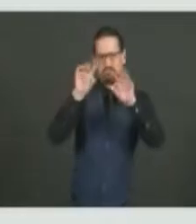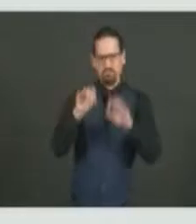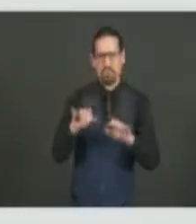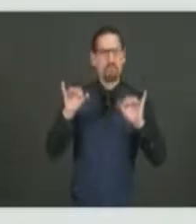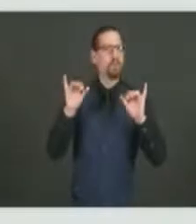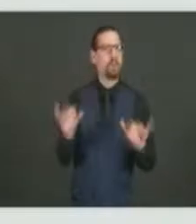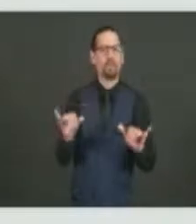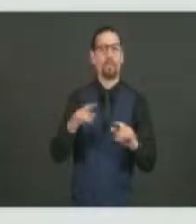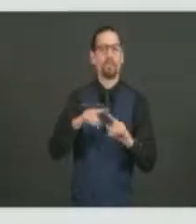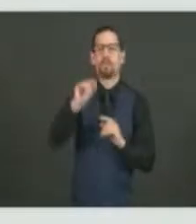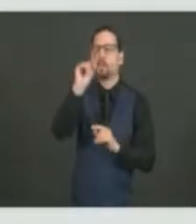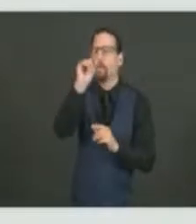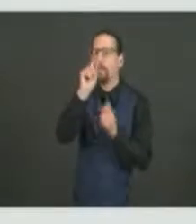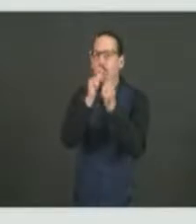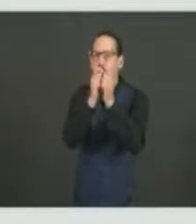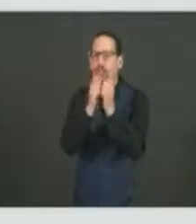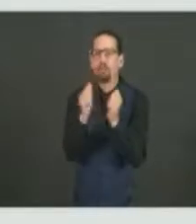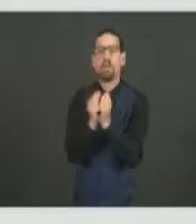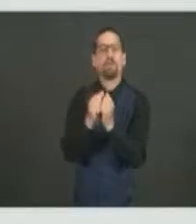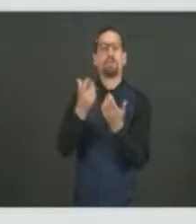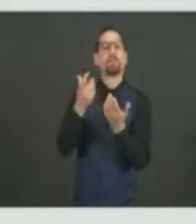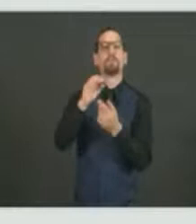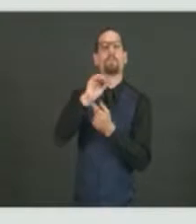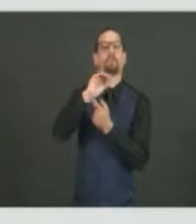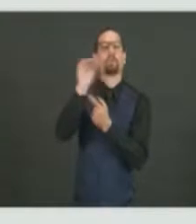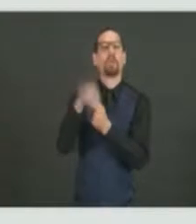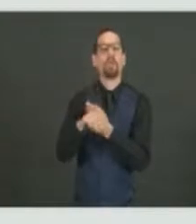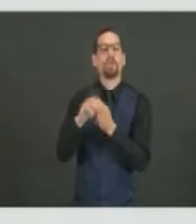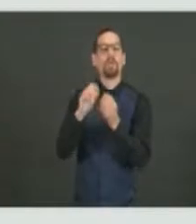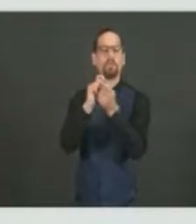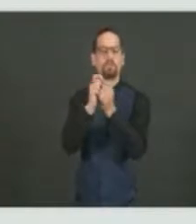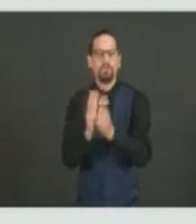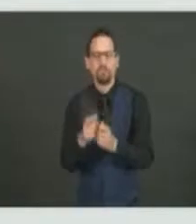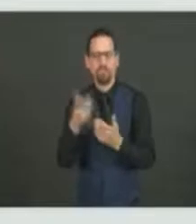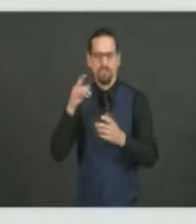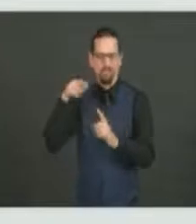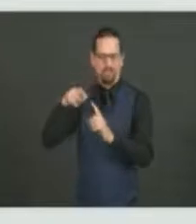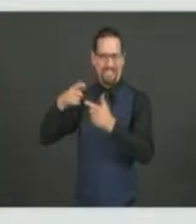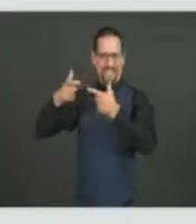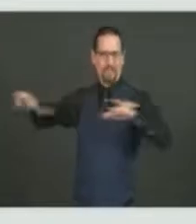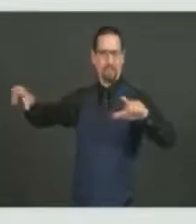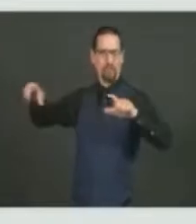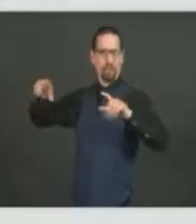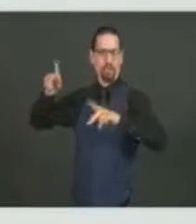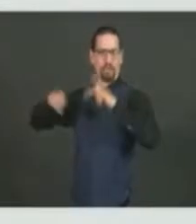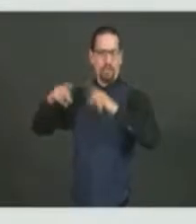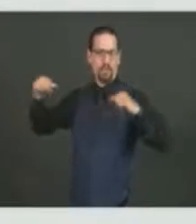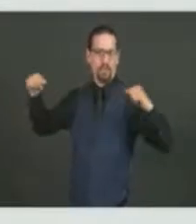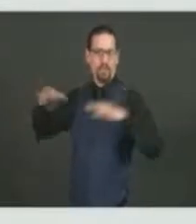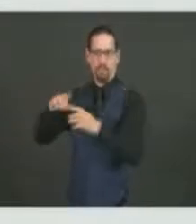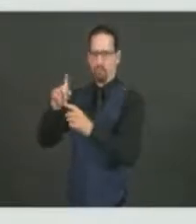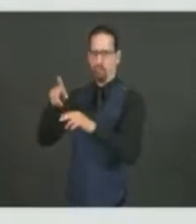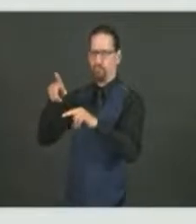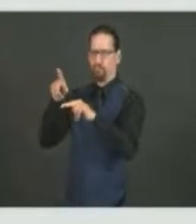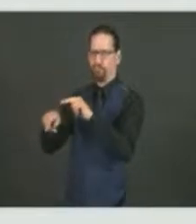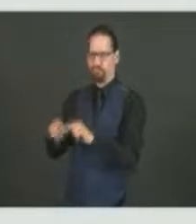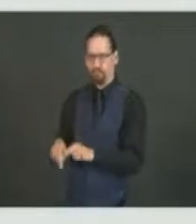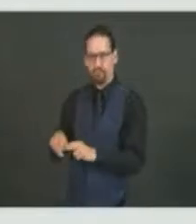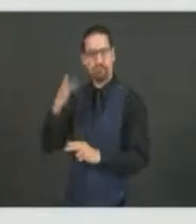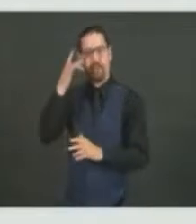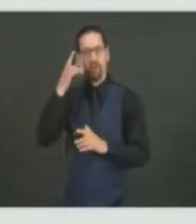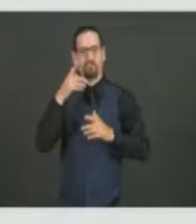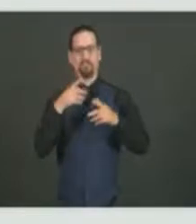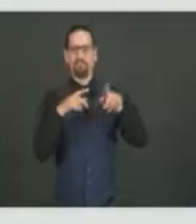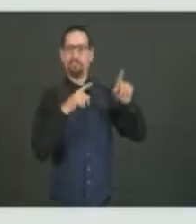limit large group gatherings in light of what we've seen in the rest of the country and what we're seeing among